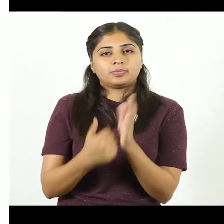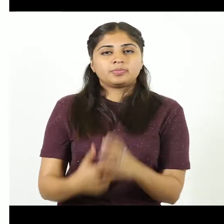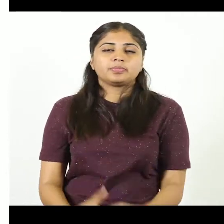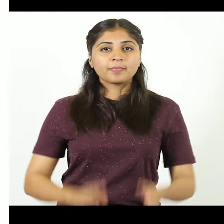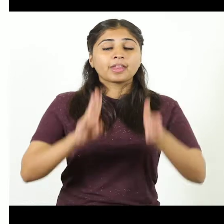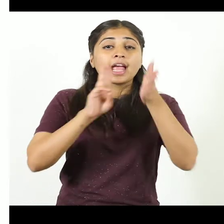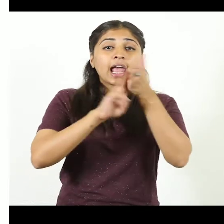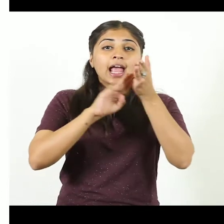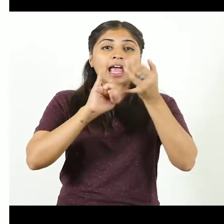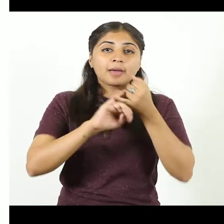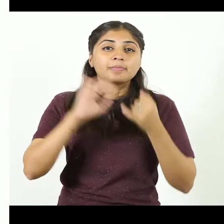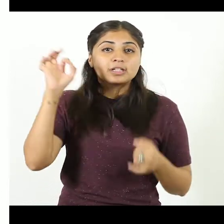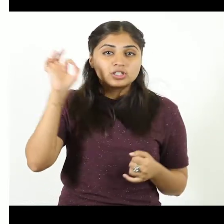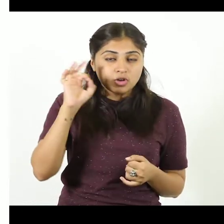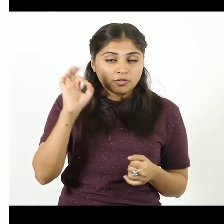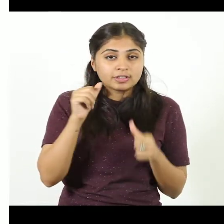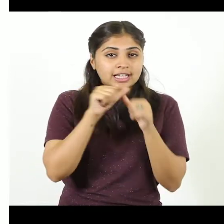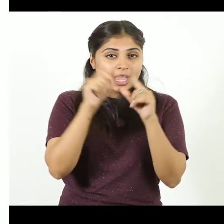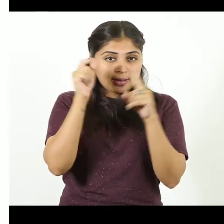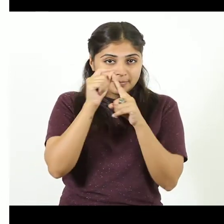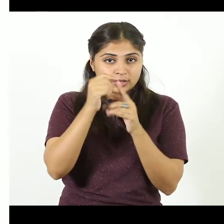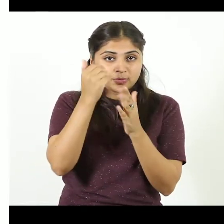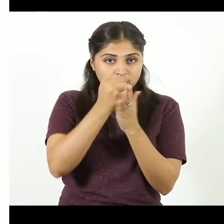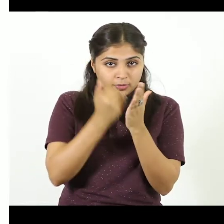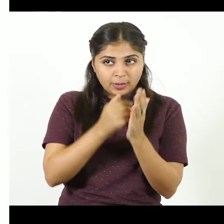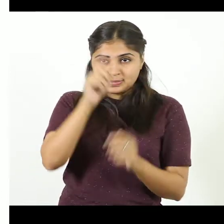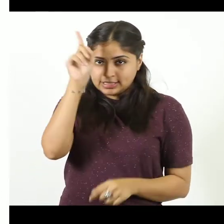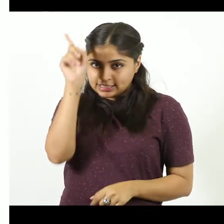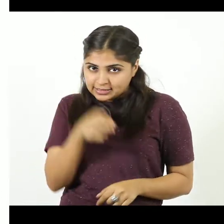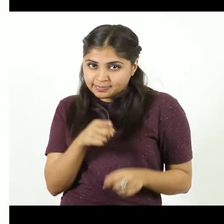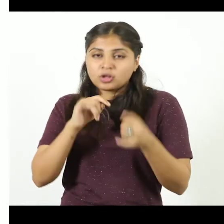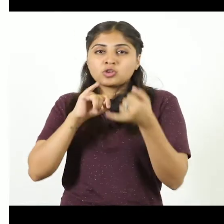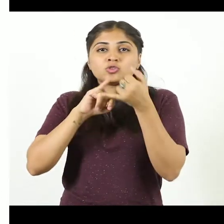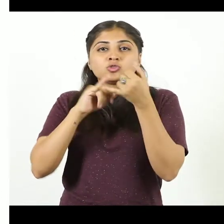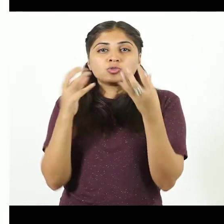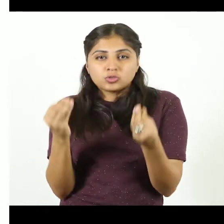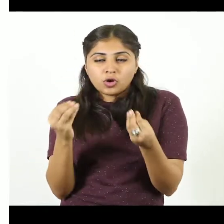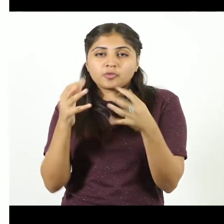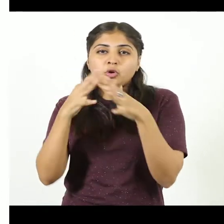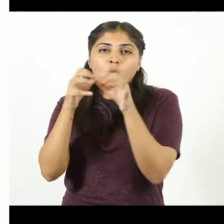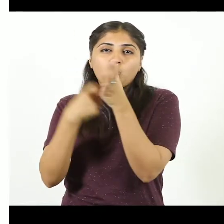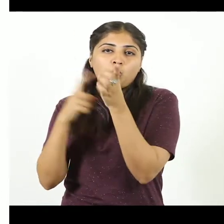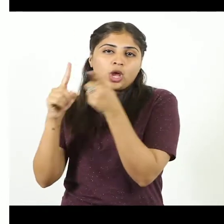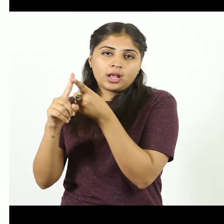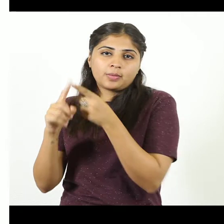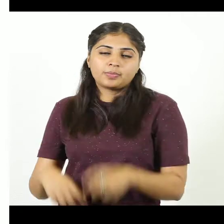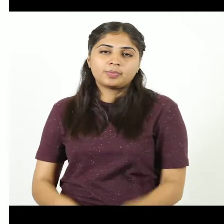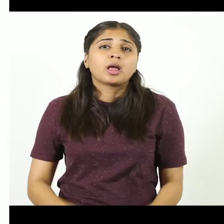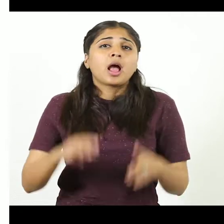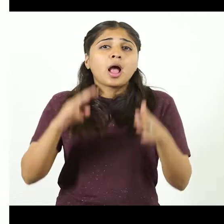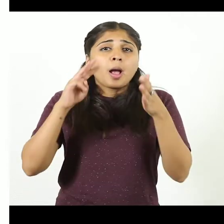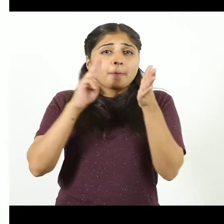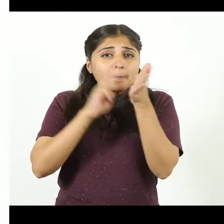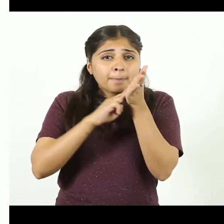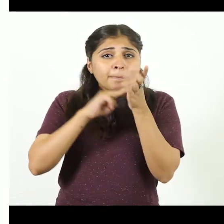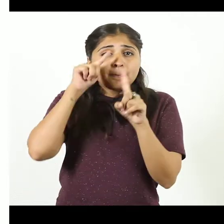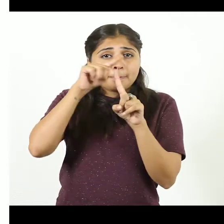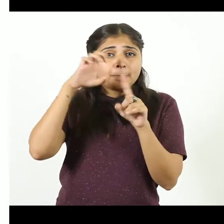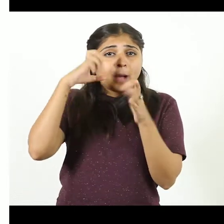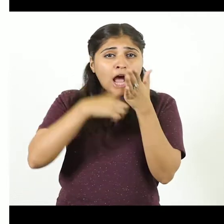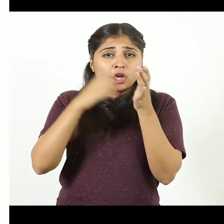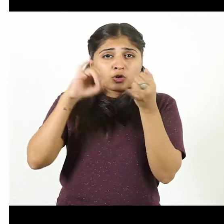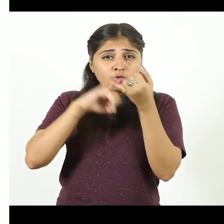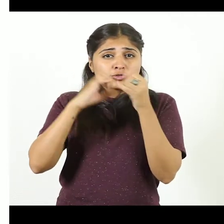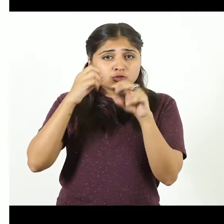Microsoft Office is an office suite of desktop applications, servers, and services for the Microsoft